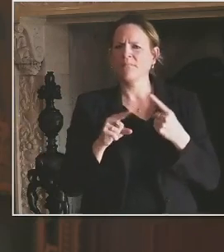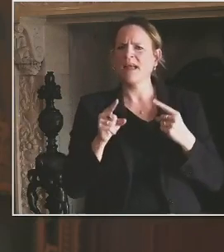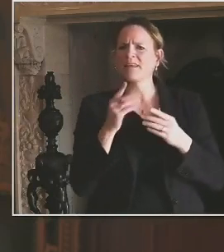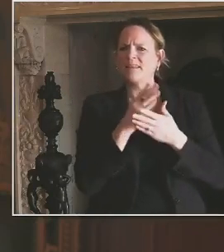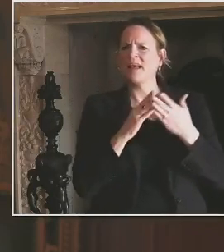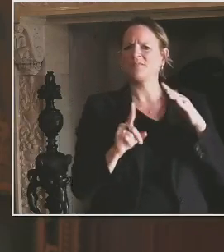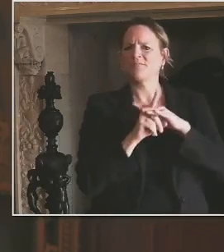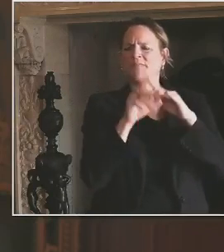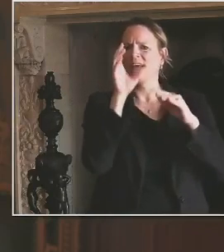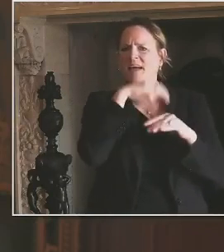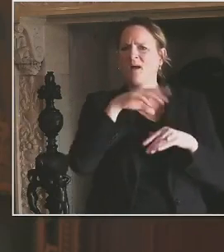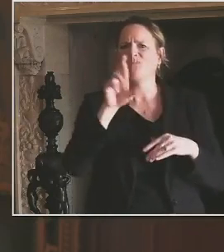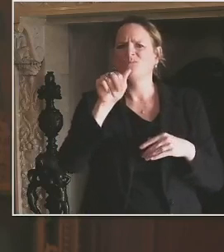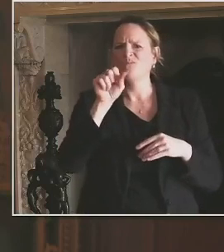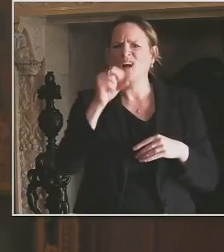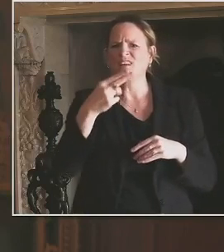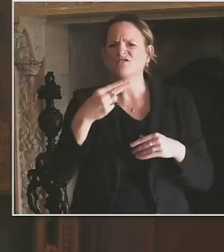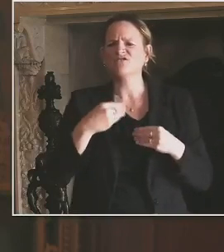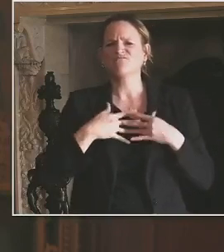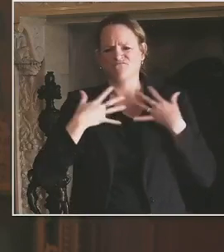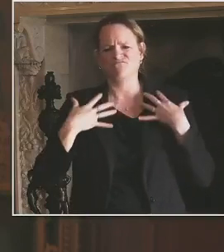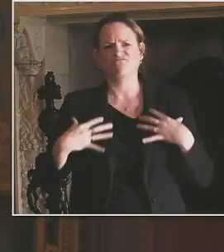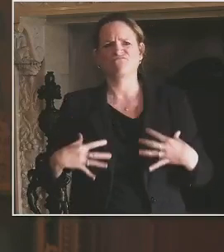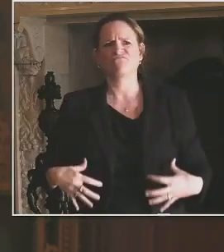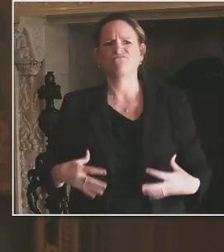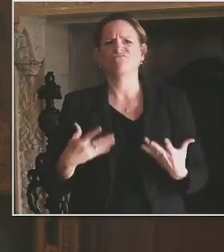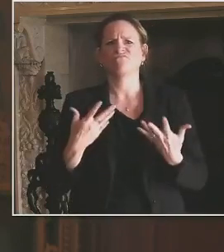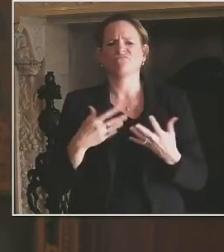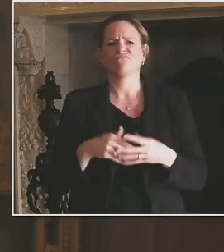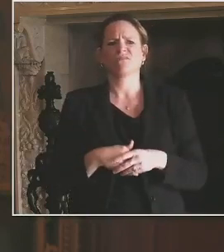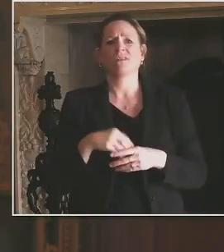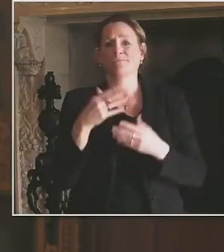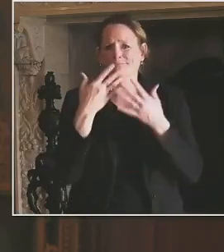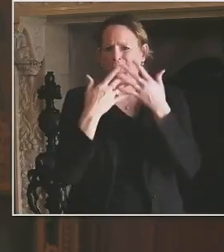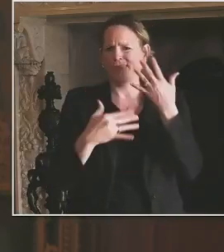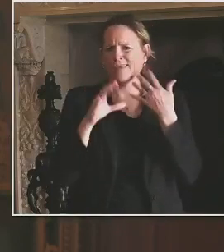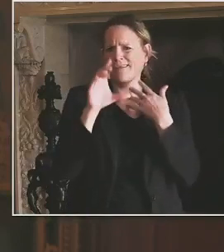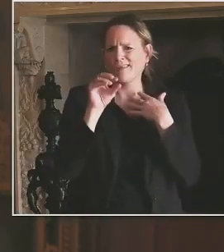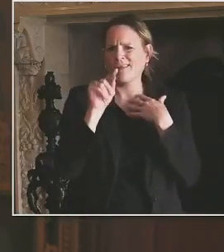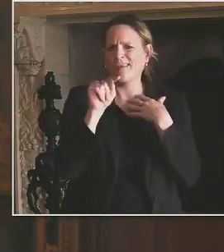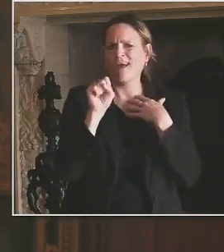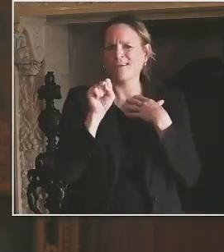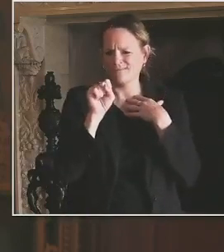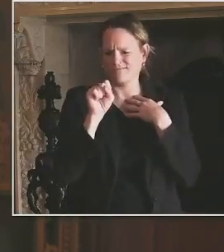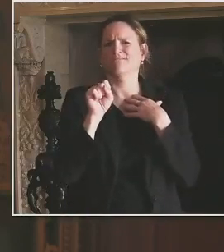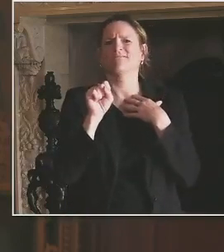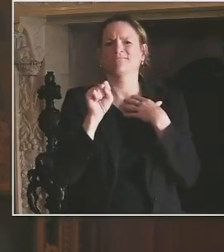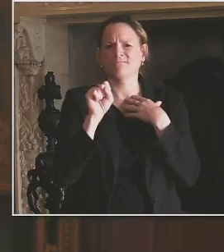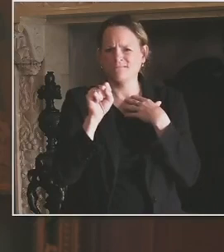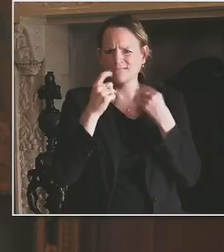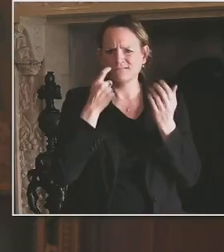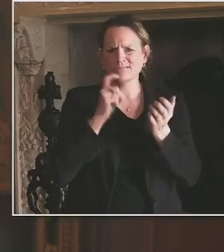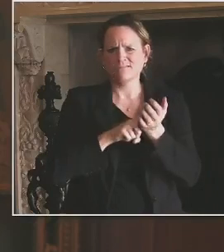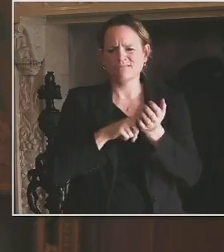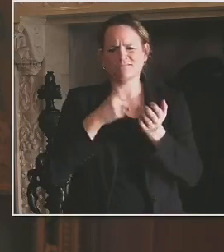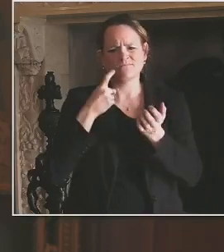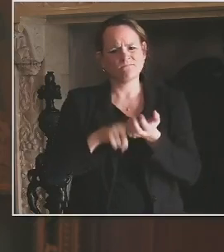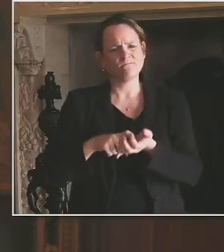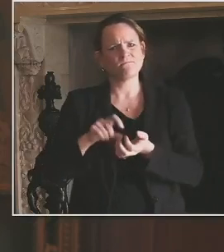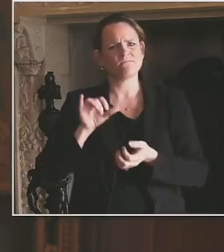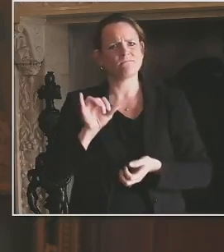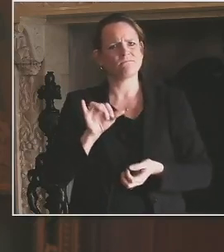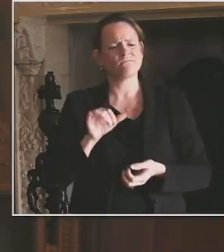been described as a number of recent publications that show how, in addition to causing direct damage to the lungs